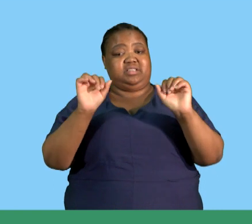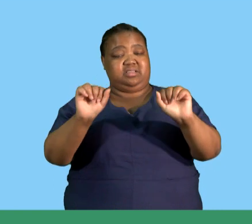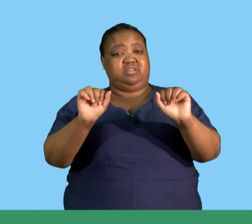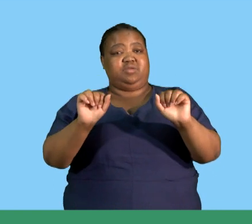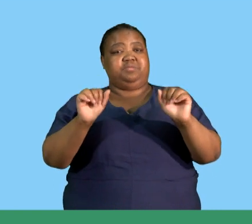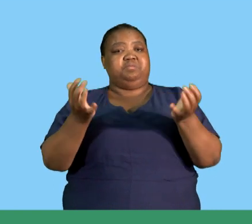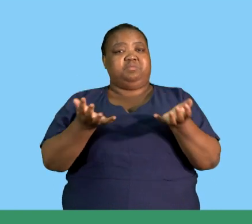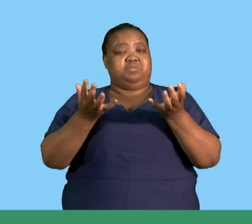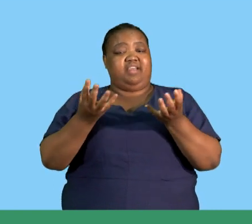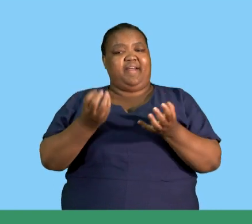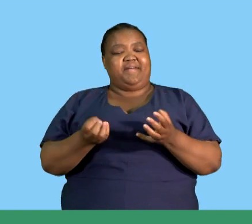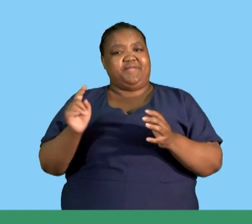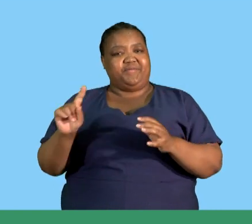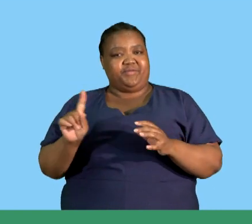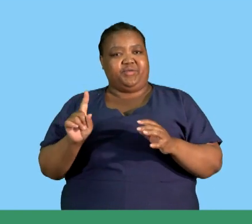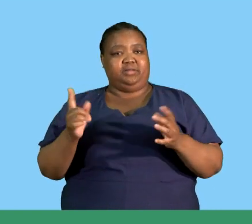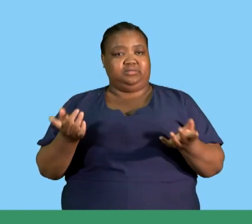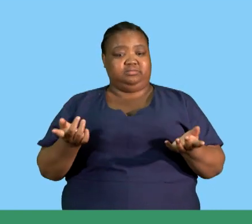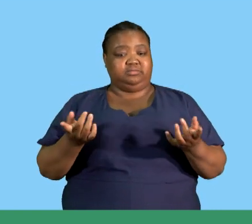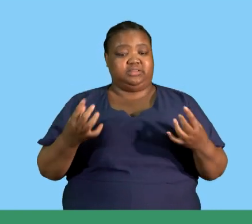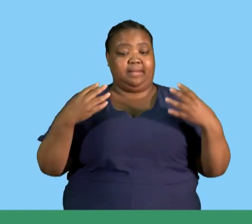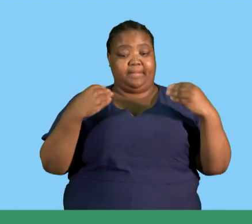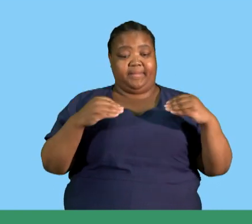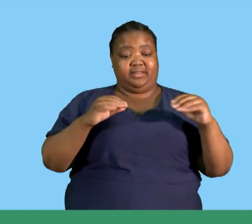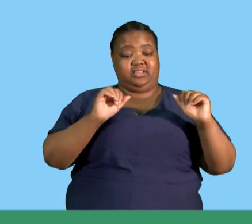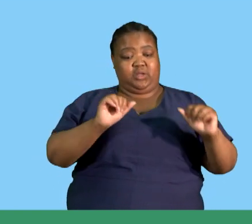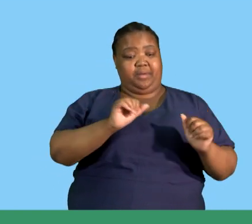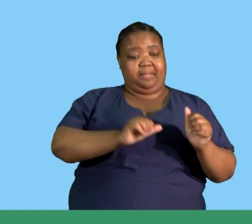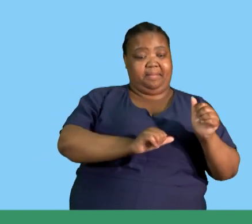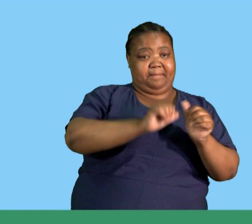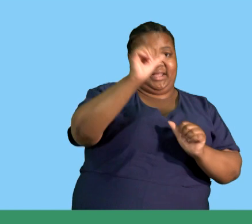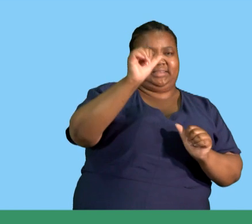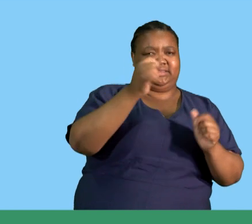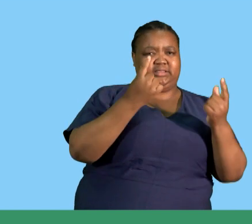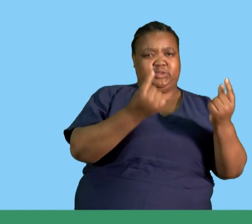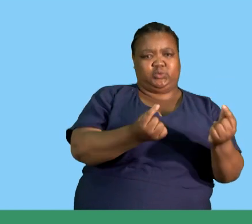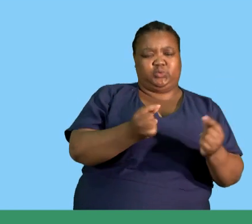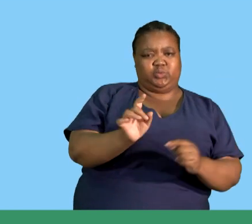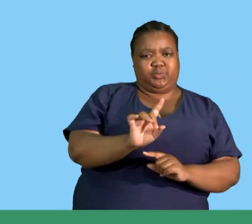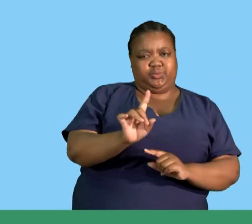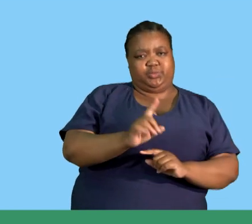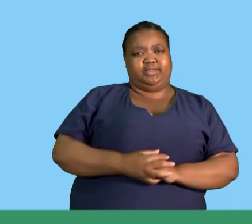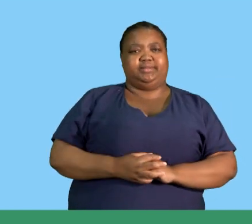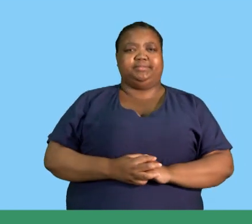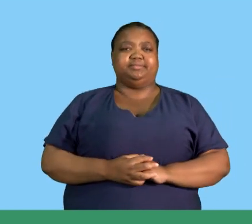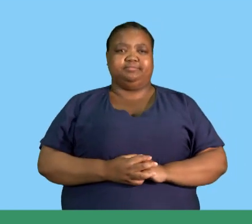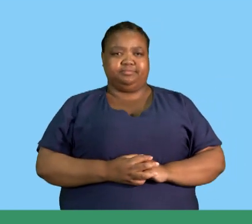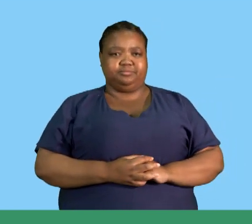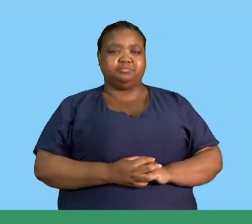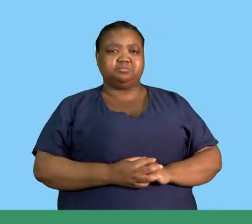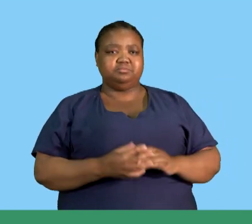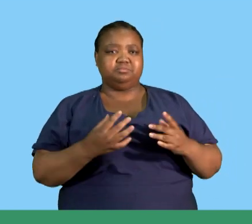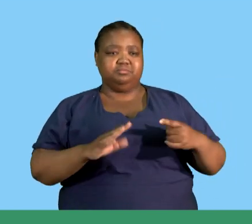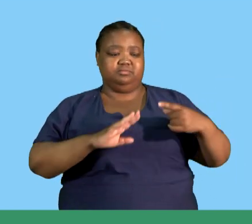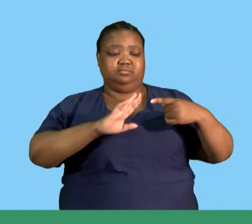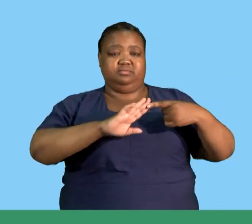in this case, does your business have, and what do you do better than anyone else? So we're looking at the advantages, we're looking at the things